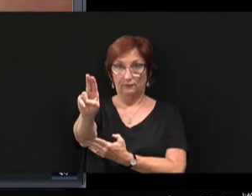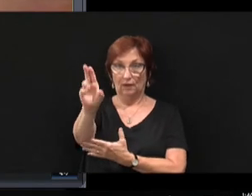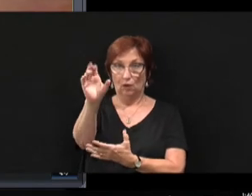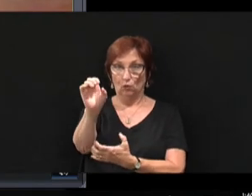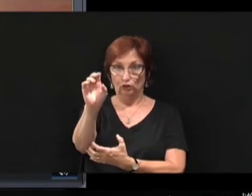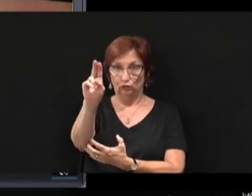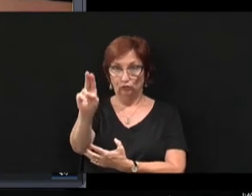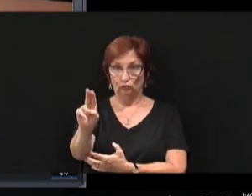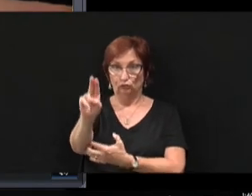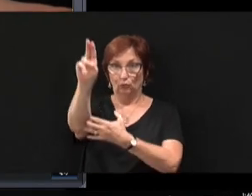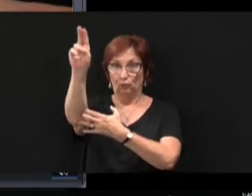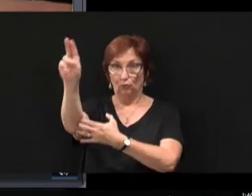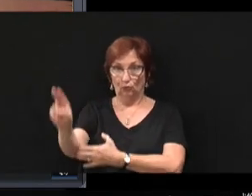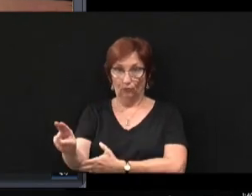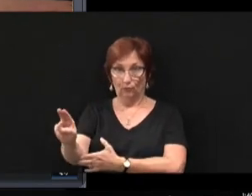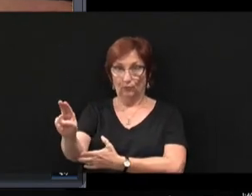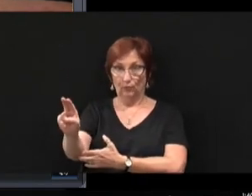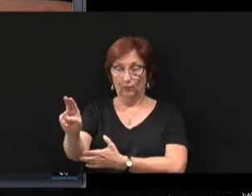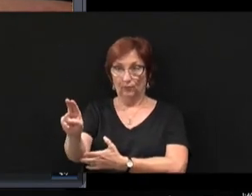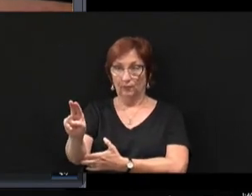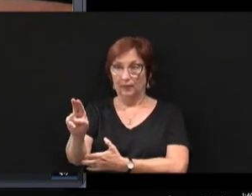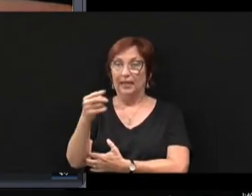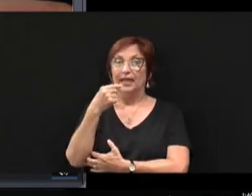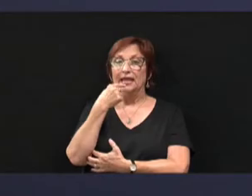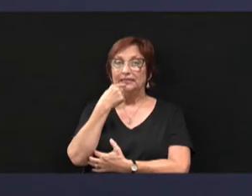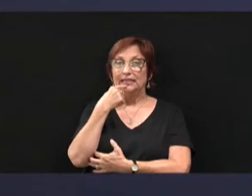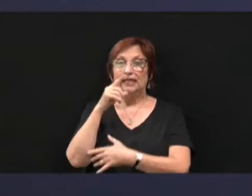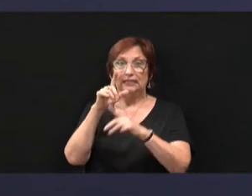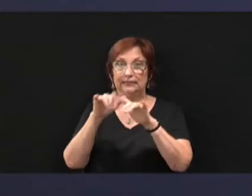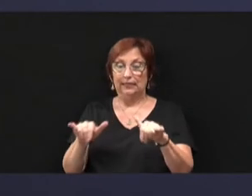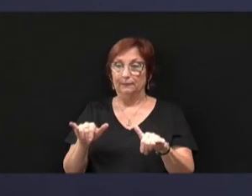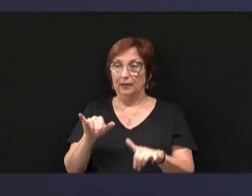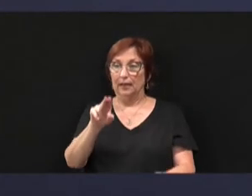skywrite this letter and say it as you do it.